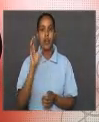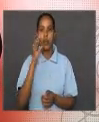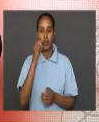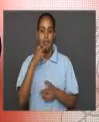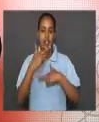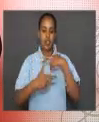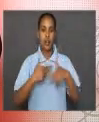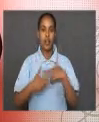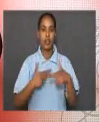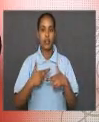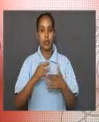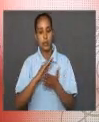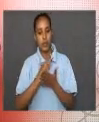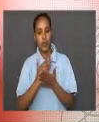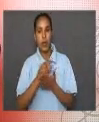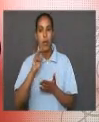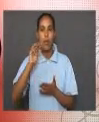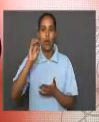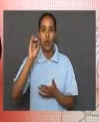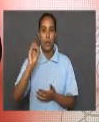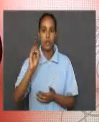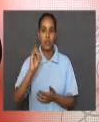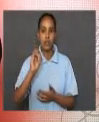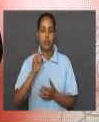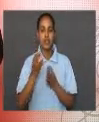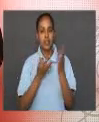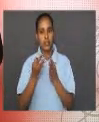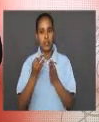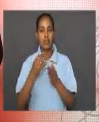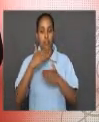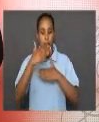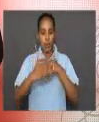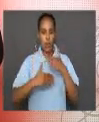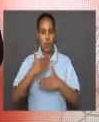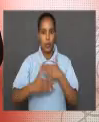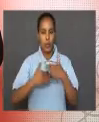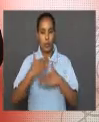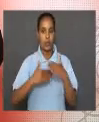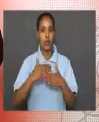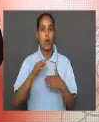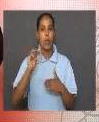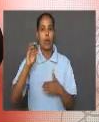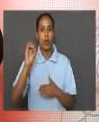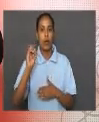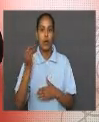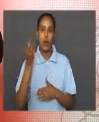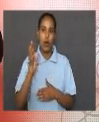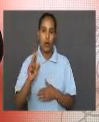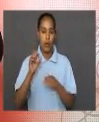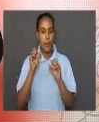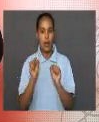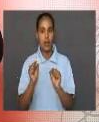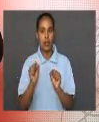condensation reaction between monomers describes the process of monomers, or